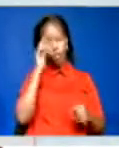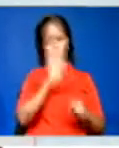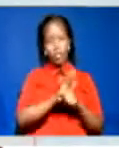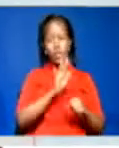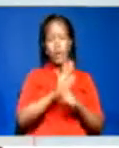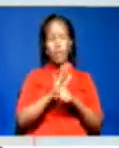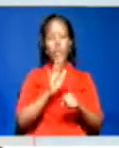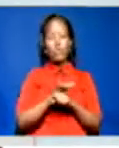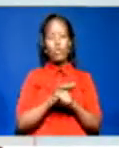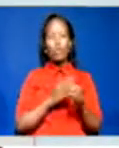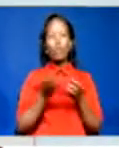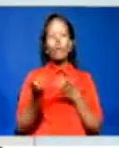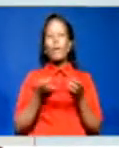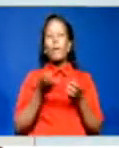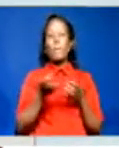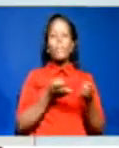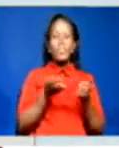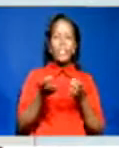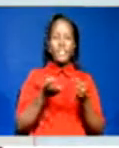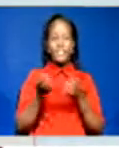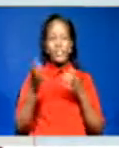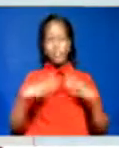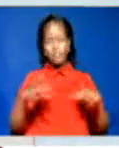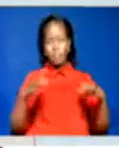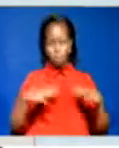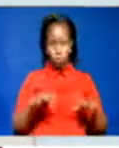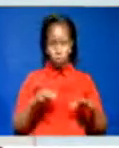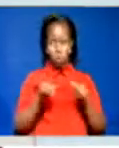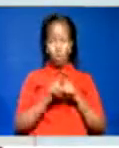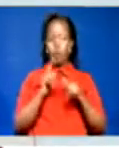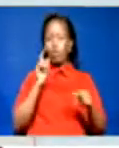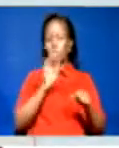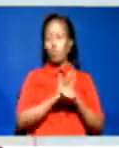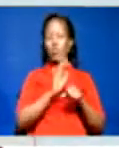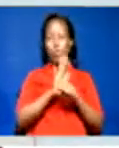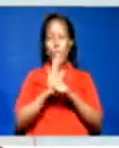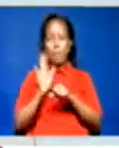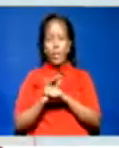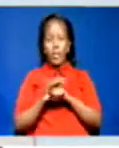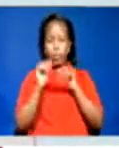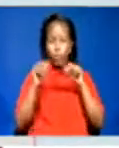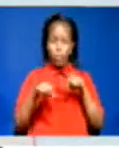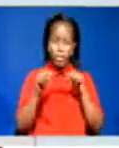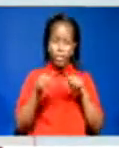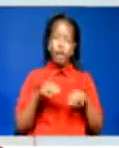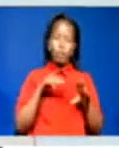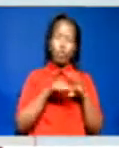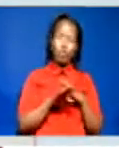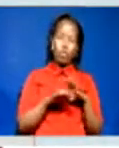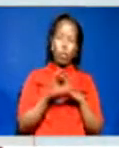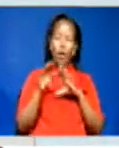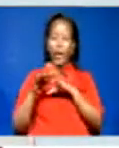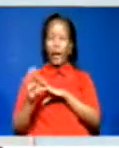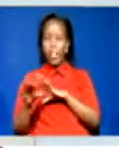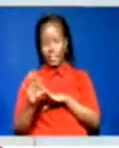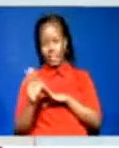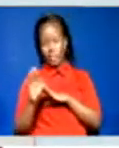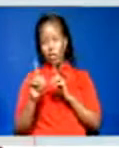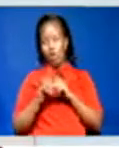business people, these are developers to do it. Millions of people will be able to access these opportunities. And that's how mm-hmm. you